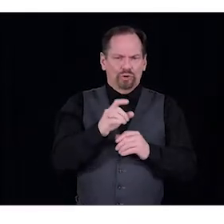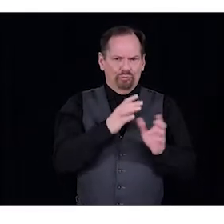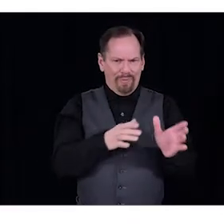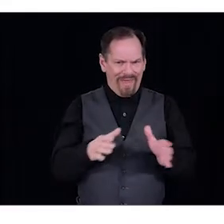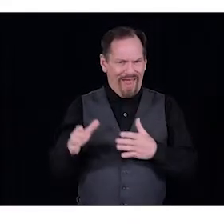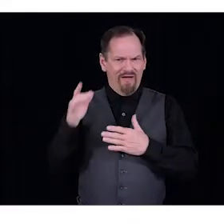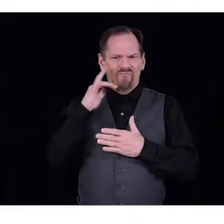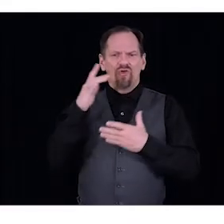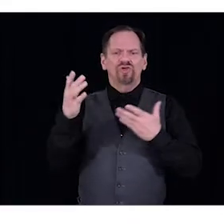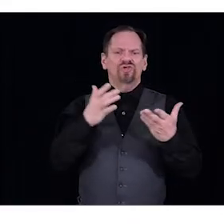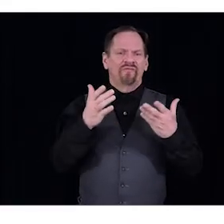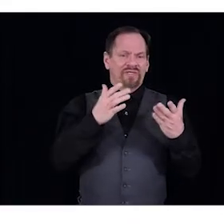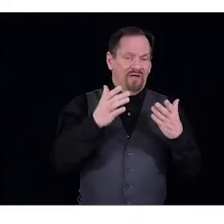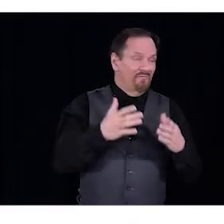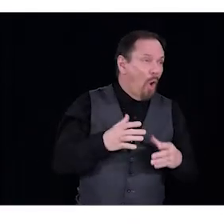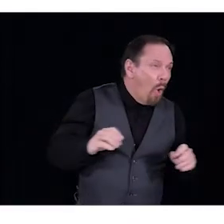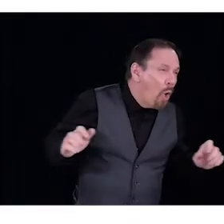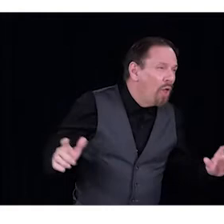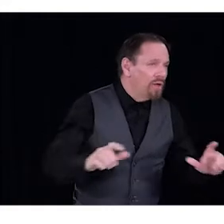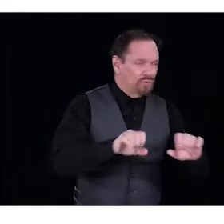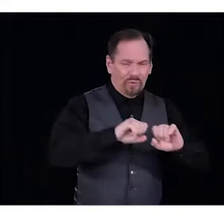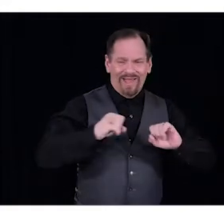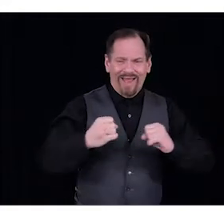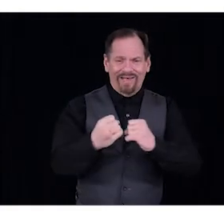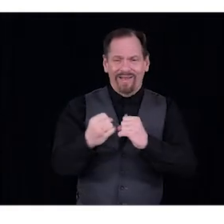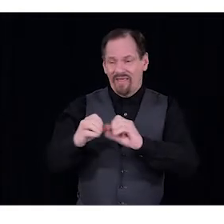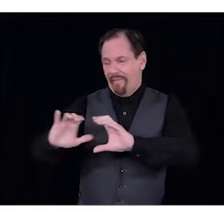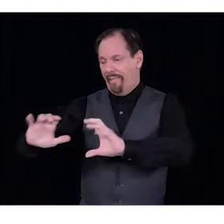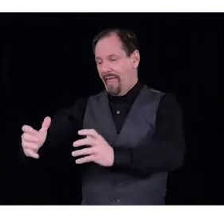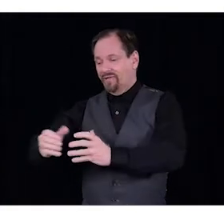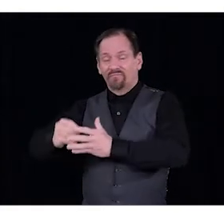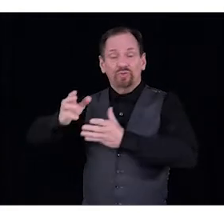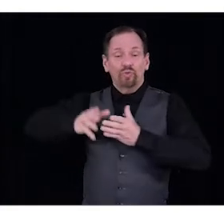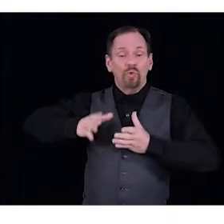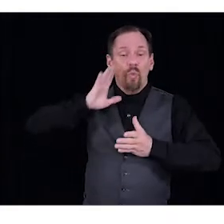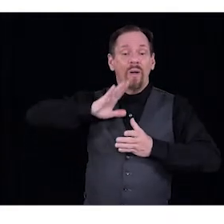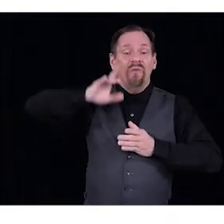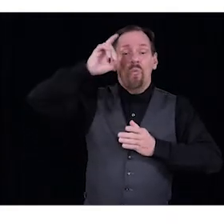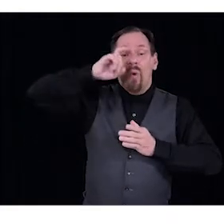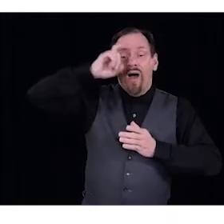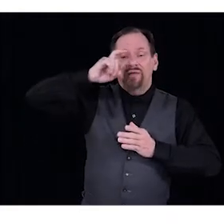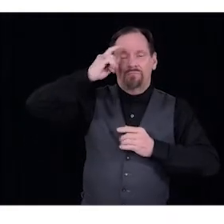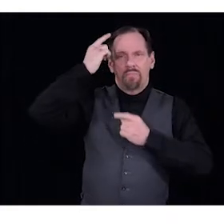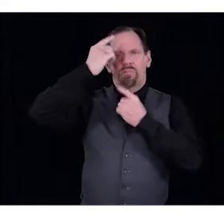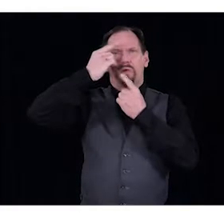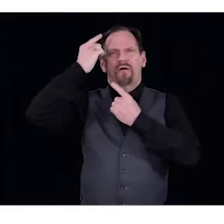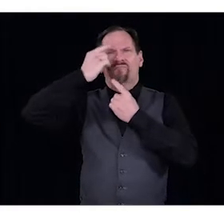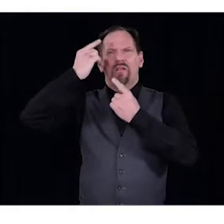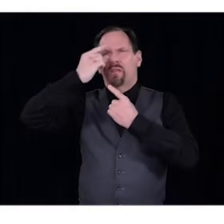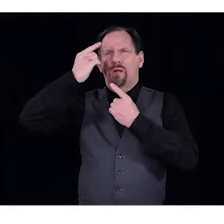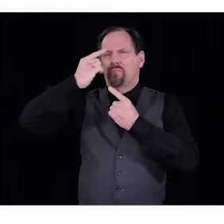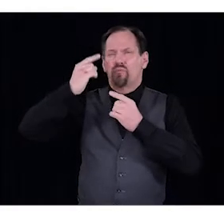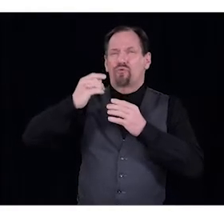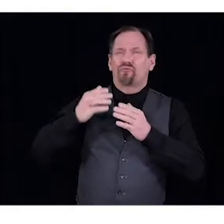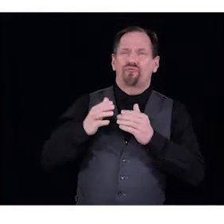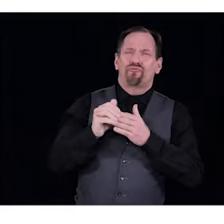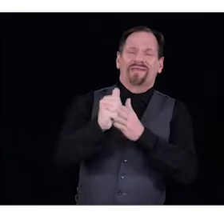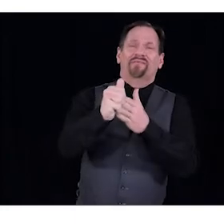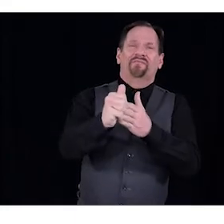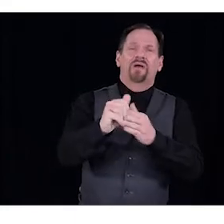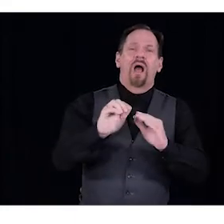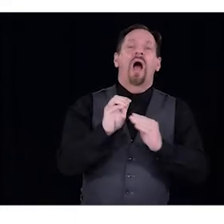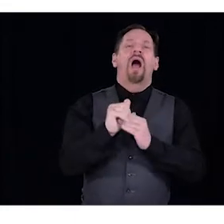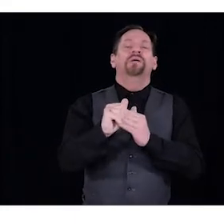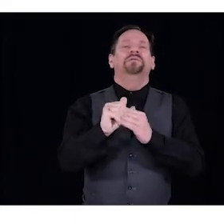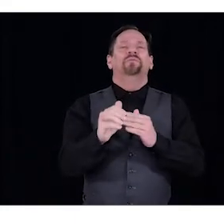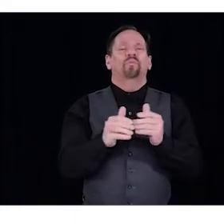the service of society a class of students who will be wise, thoughtful, progressive guides in whatever